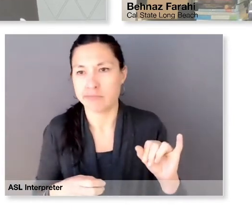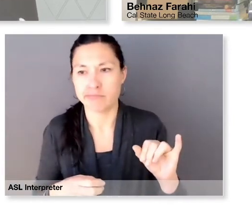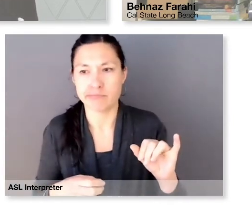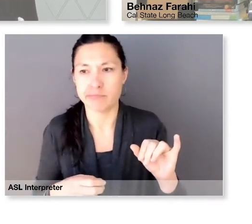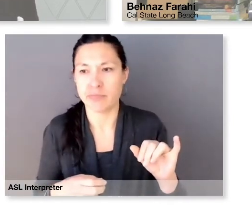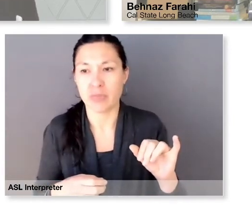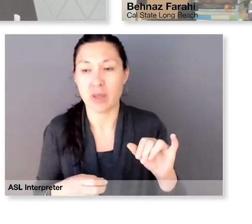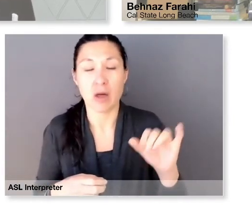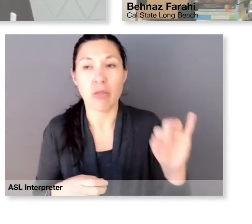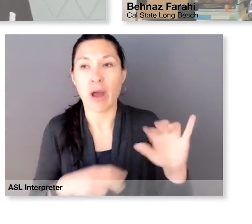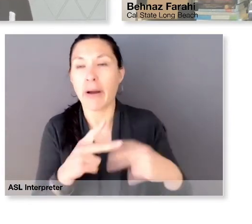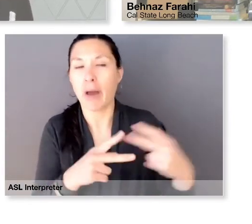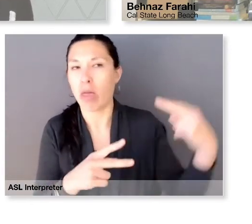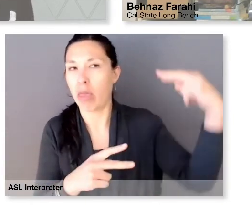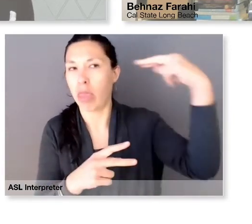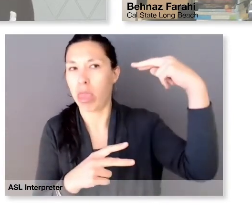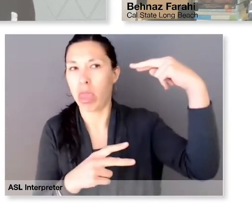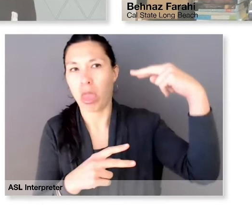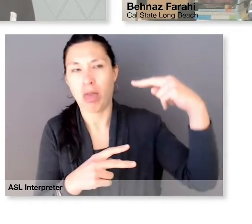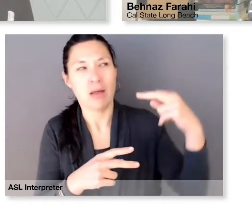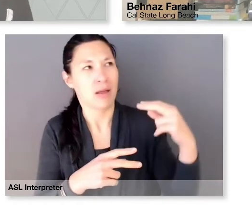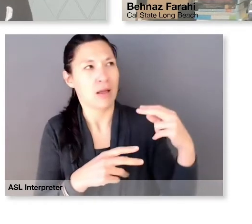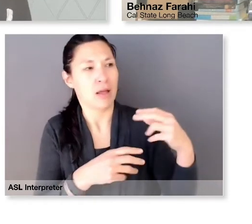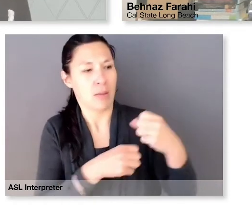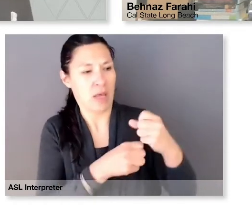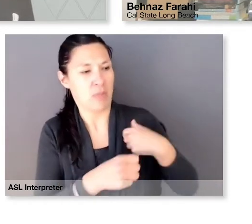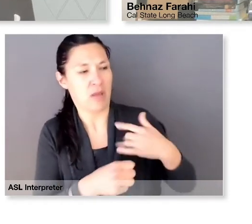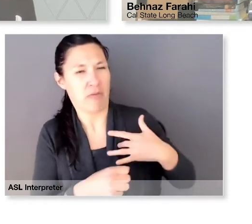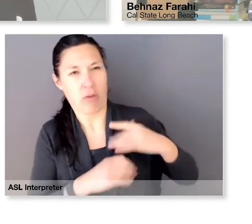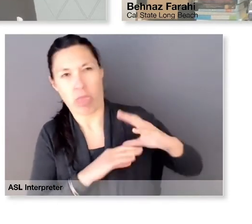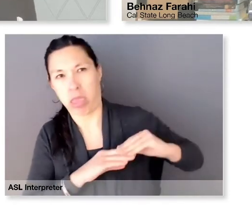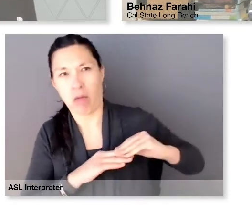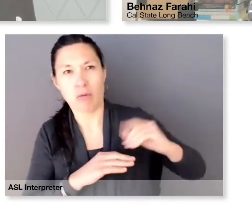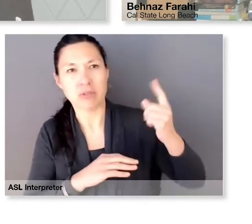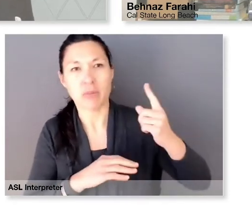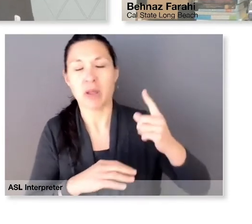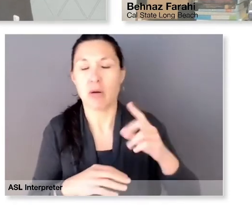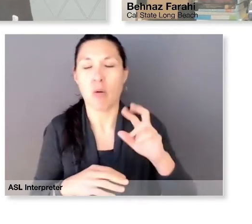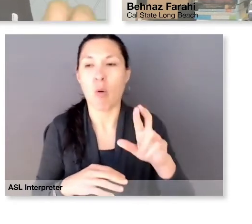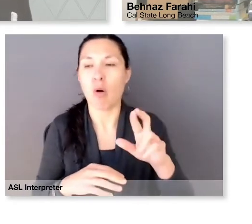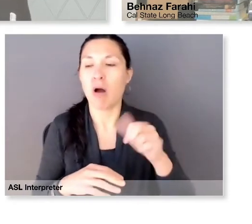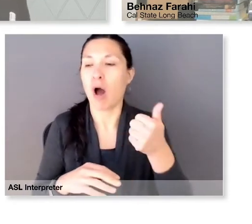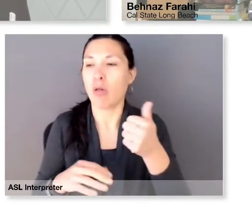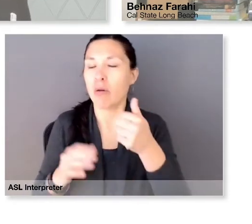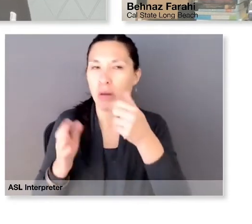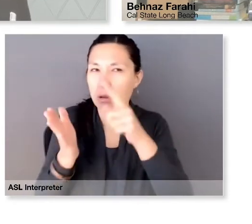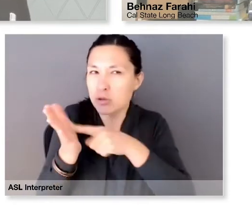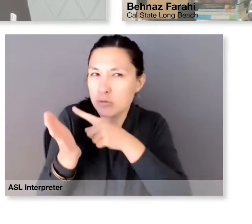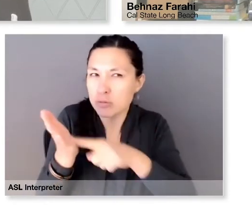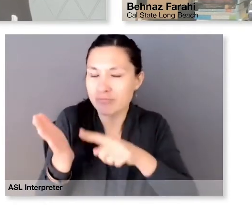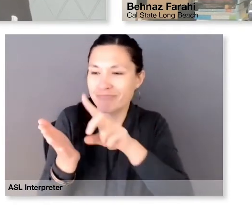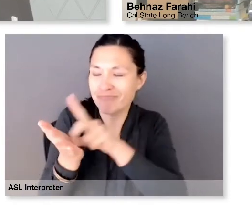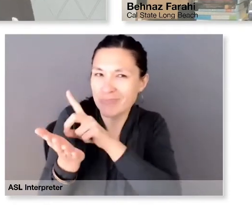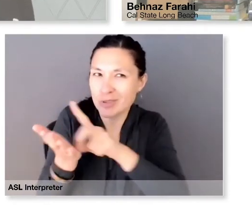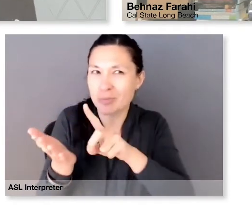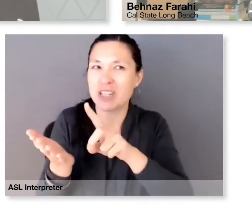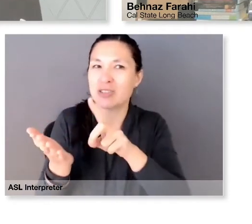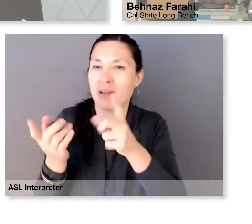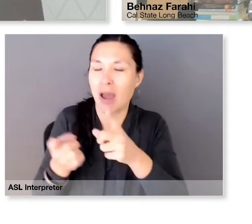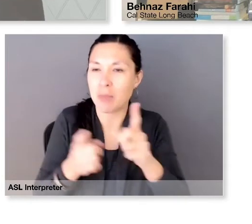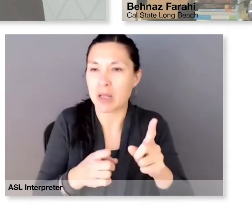gaze or other forms of discriminatory surveillance. And so you mentioned that certain resistive strategies can